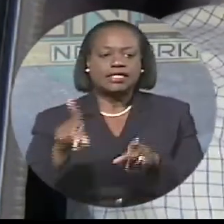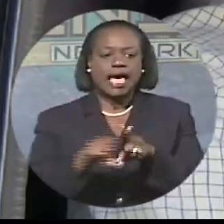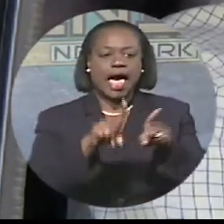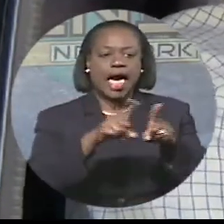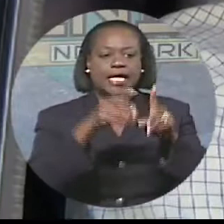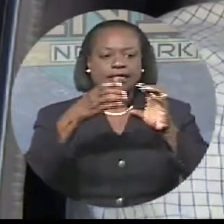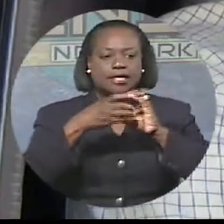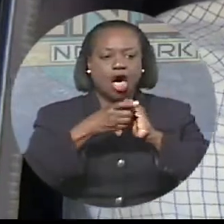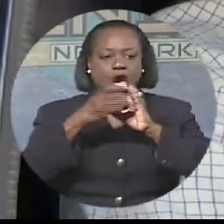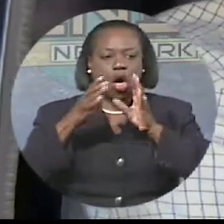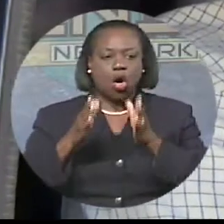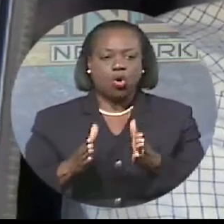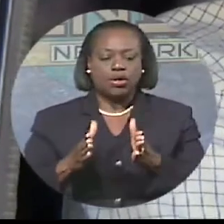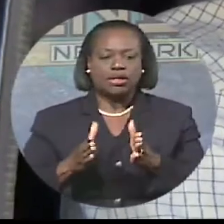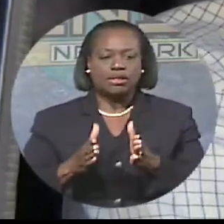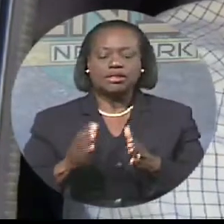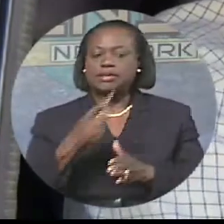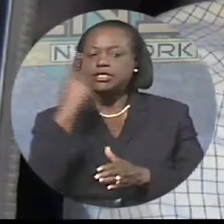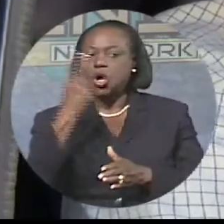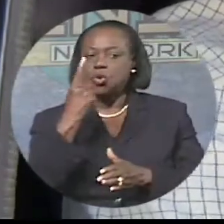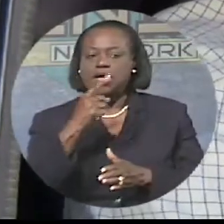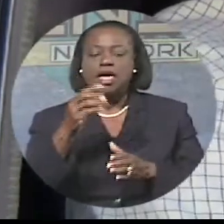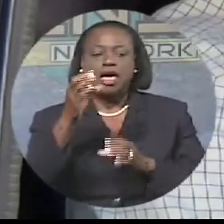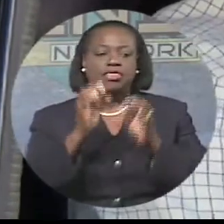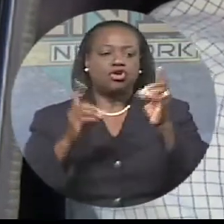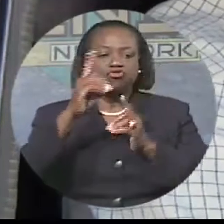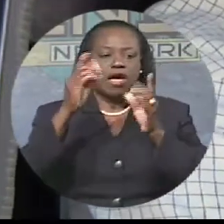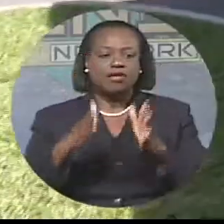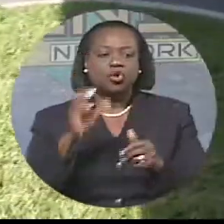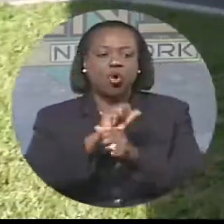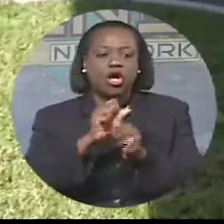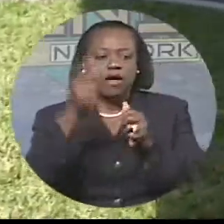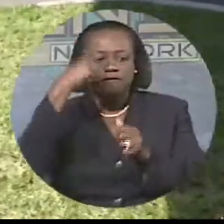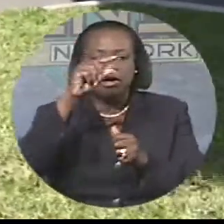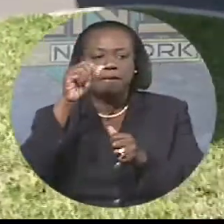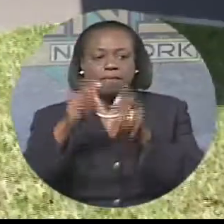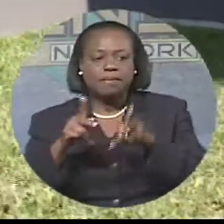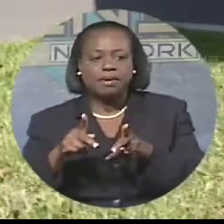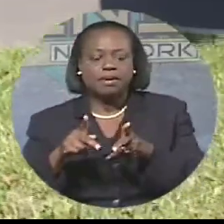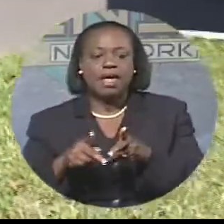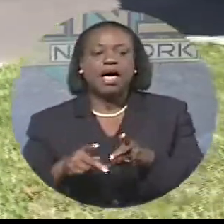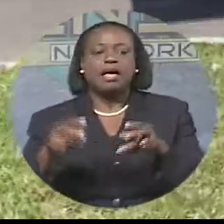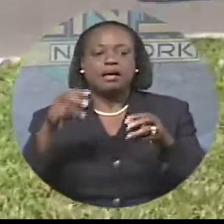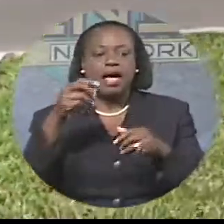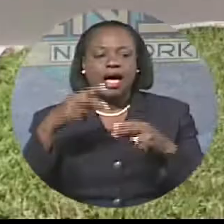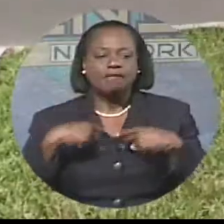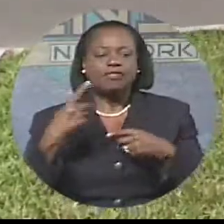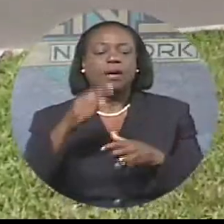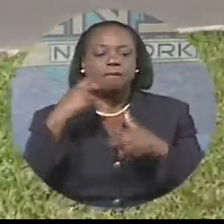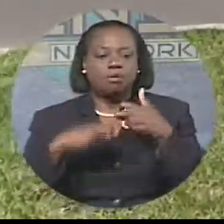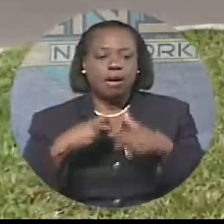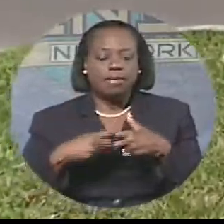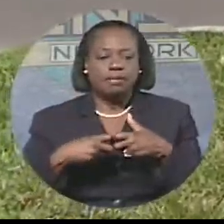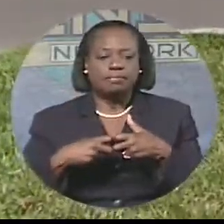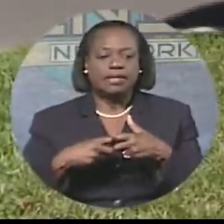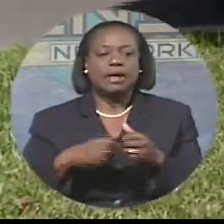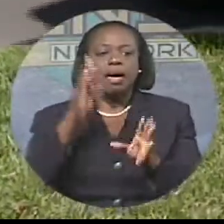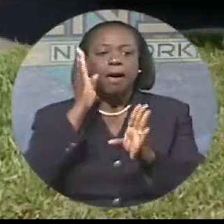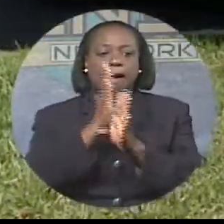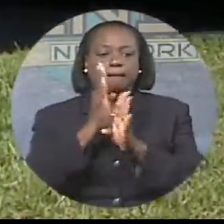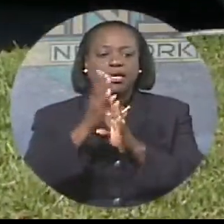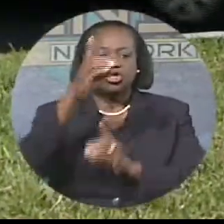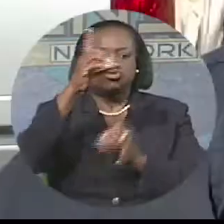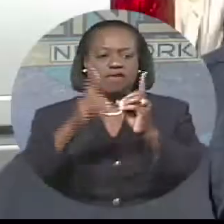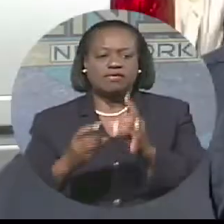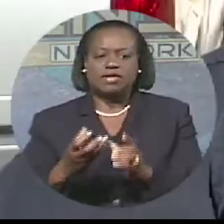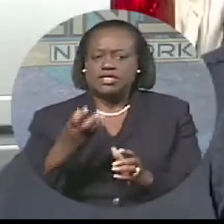those drivers who working for somebody who really caused the problems out here. But Moss, however, says bus drivers have their horror stories